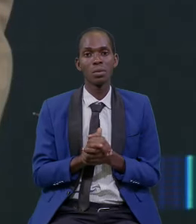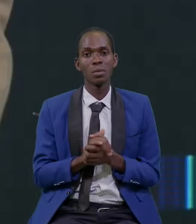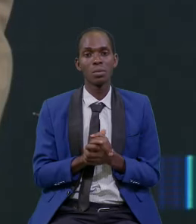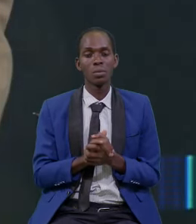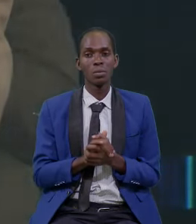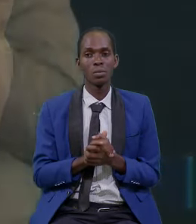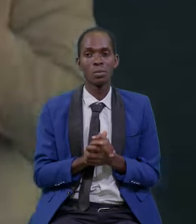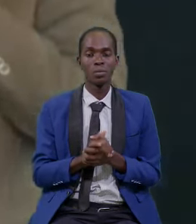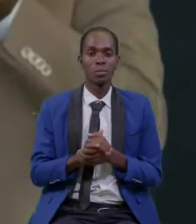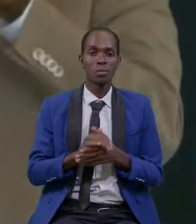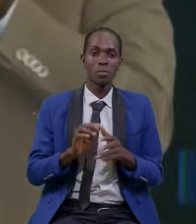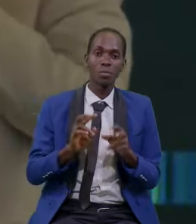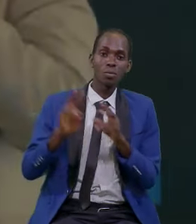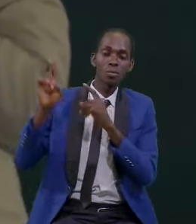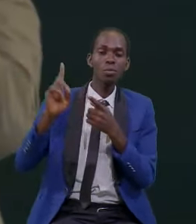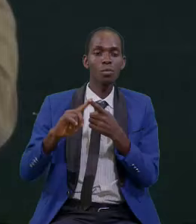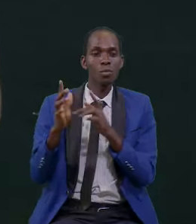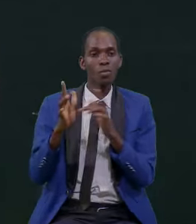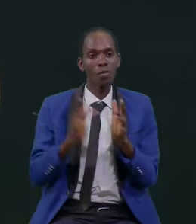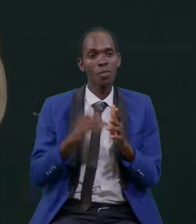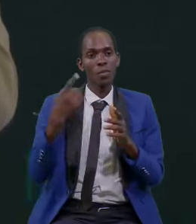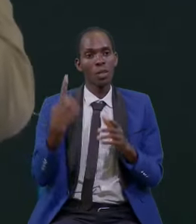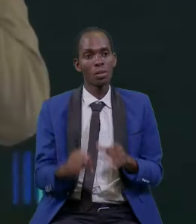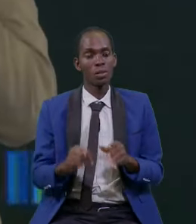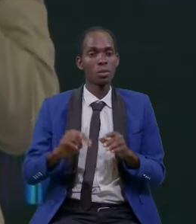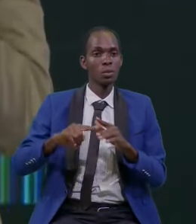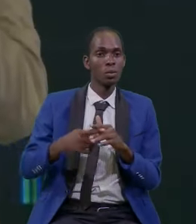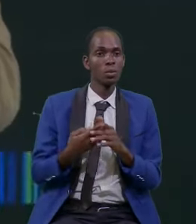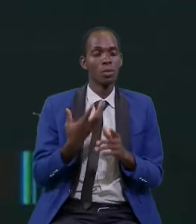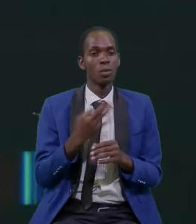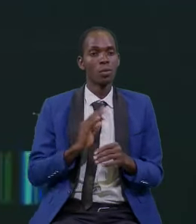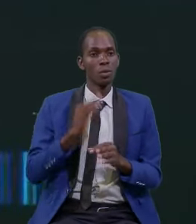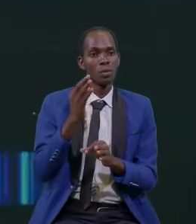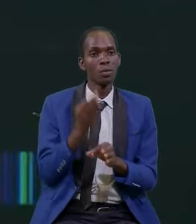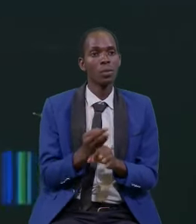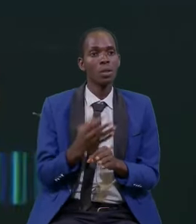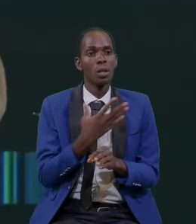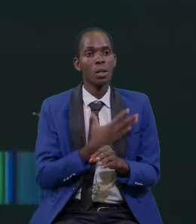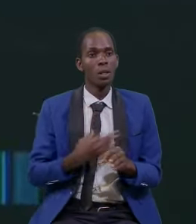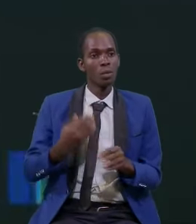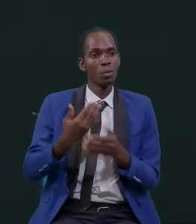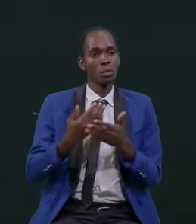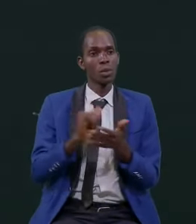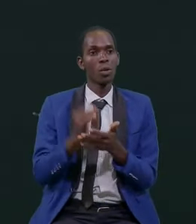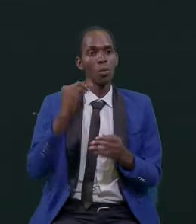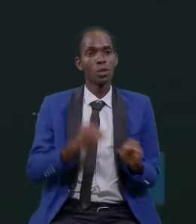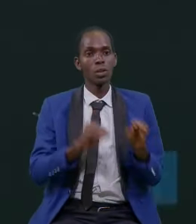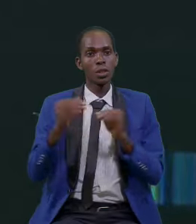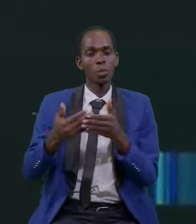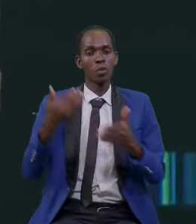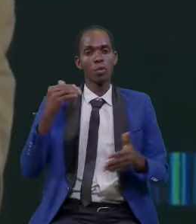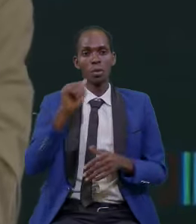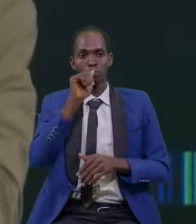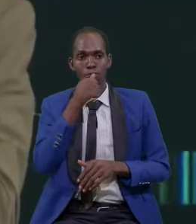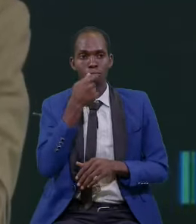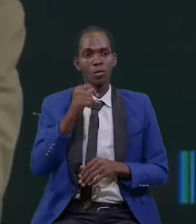of our faith, or for the joy that was set before him, endured the cross, despising